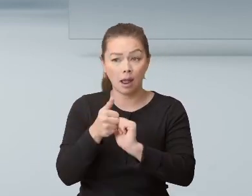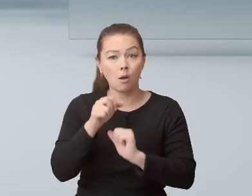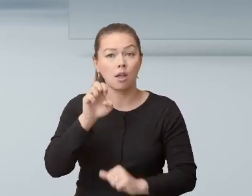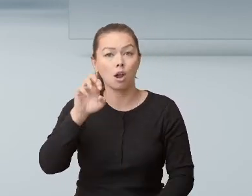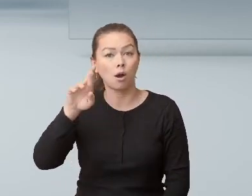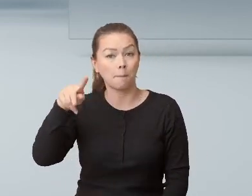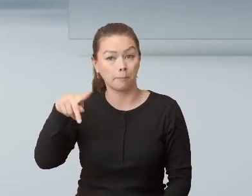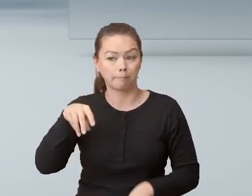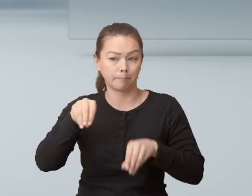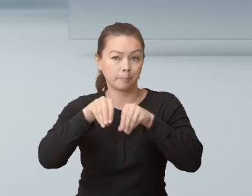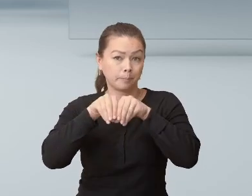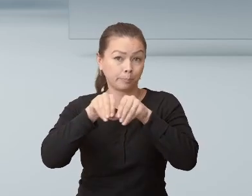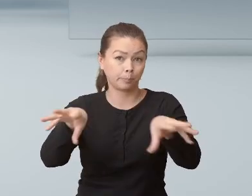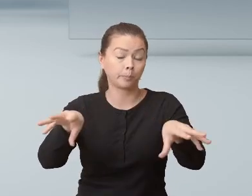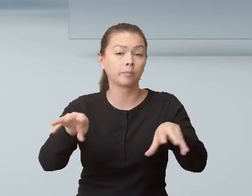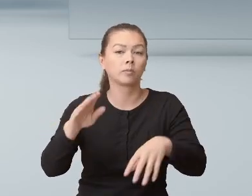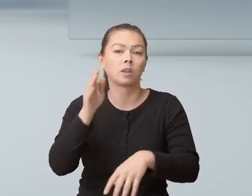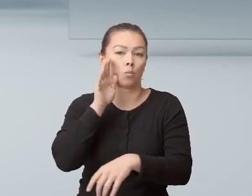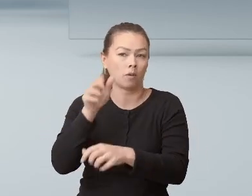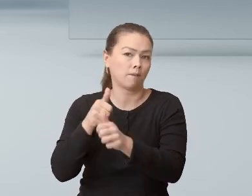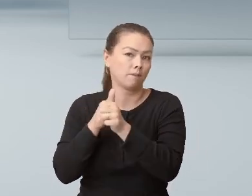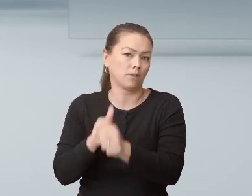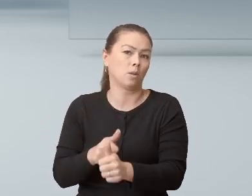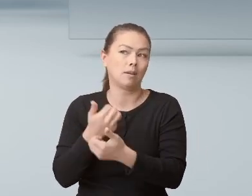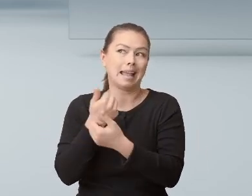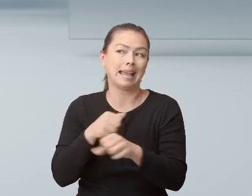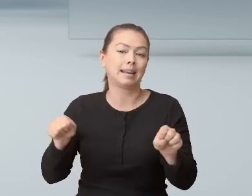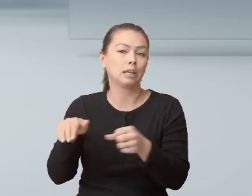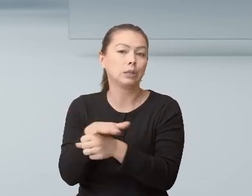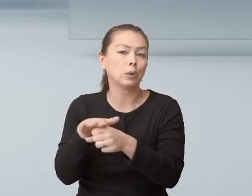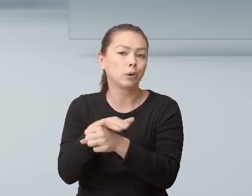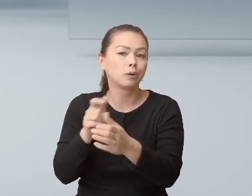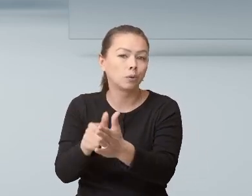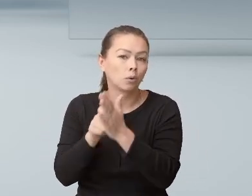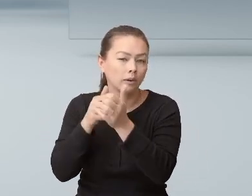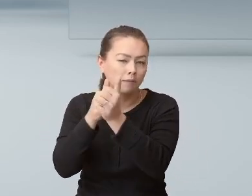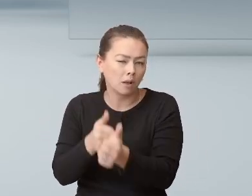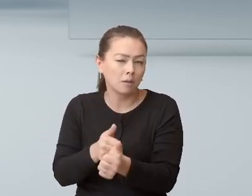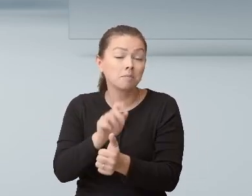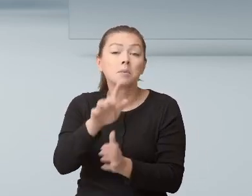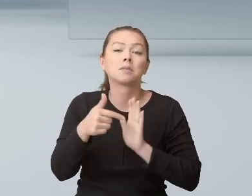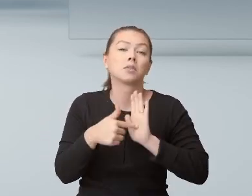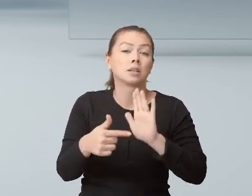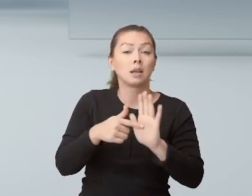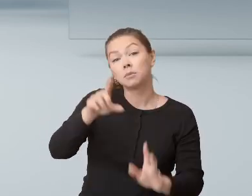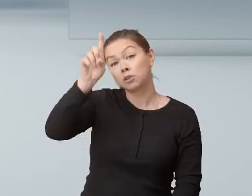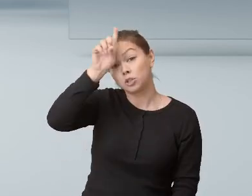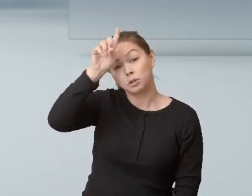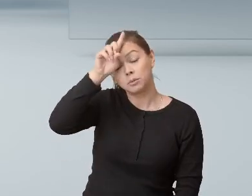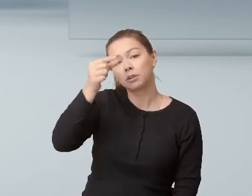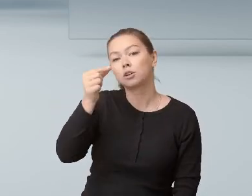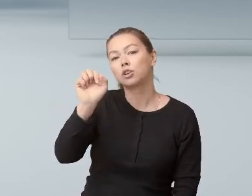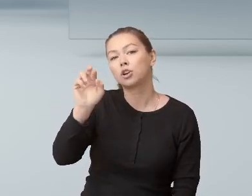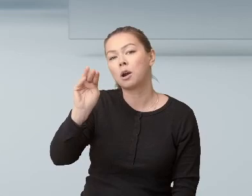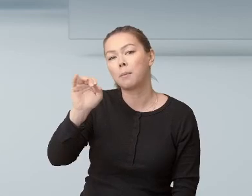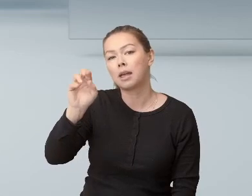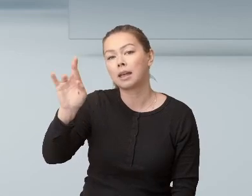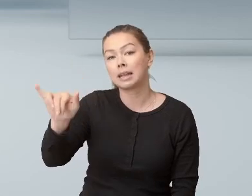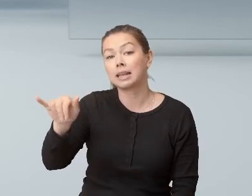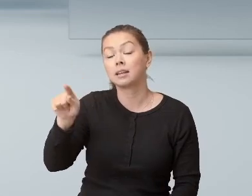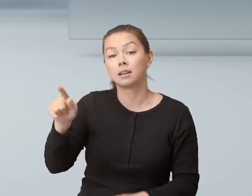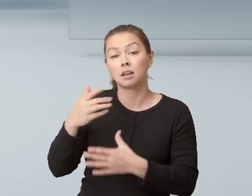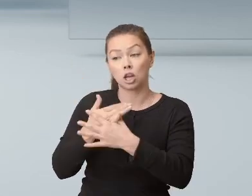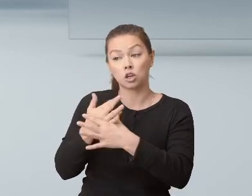will follow any local compliance issues as well. So, for example, in Germany, the country Germany